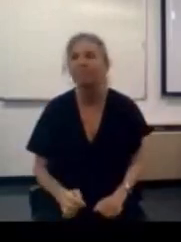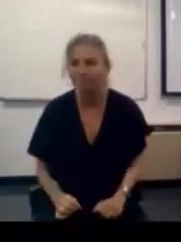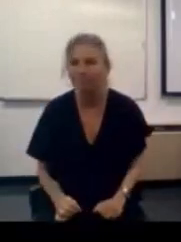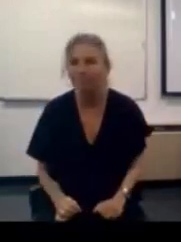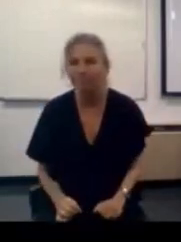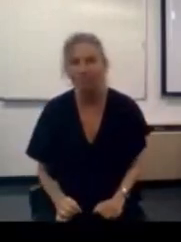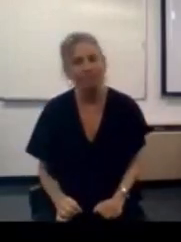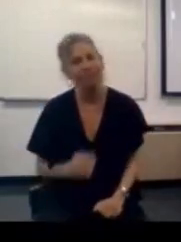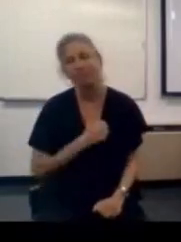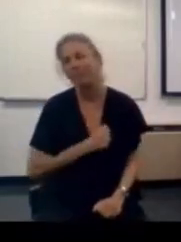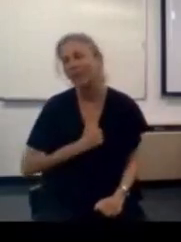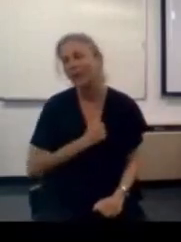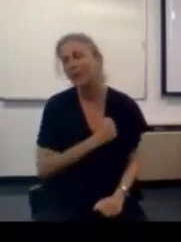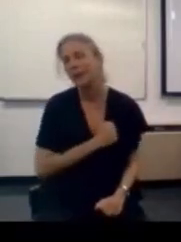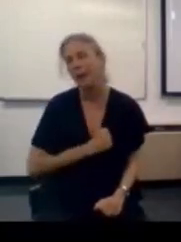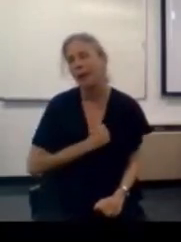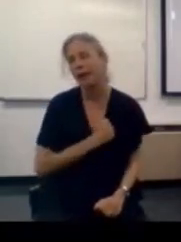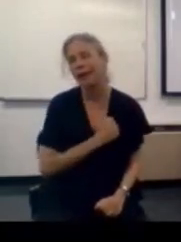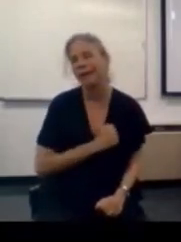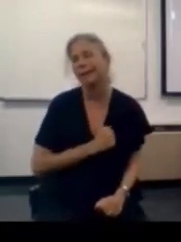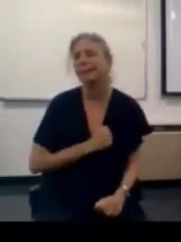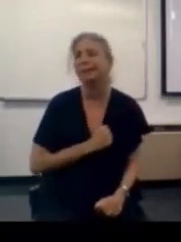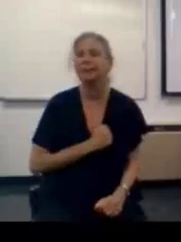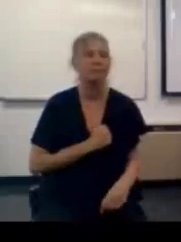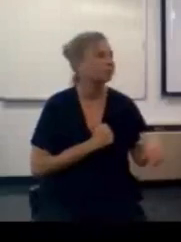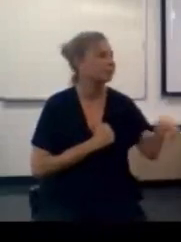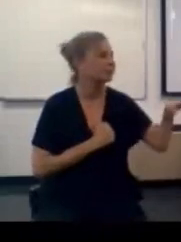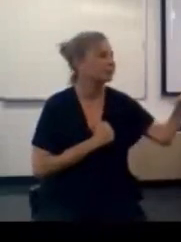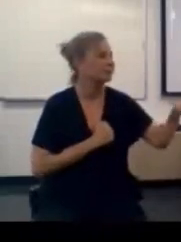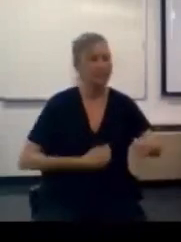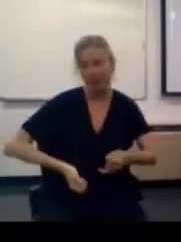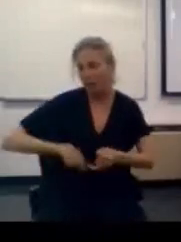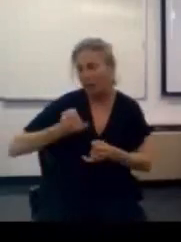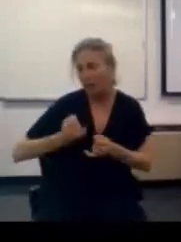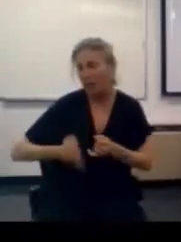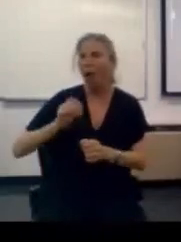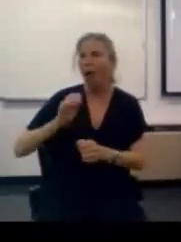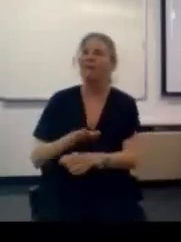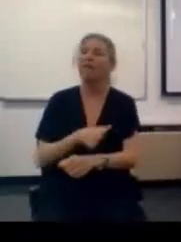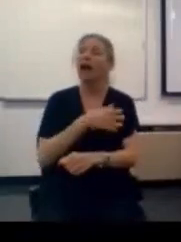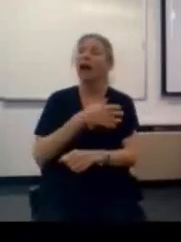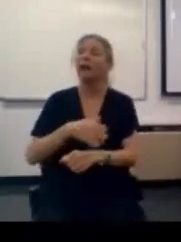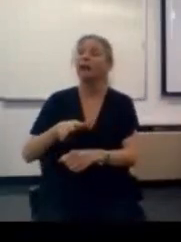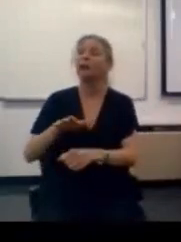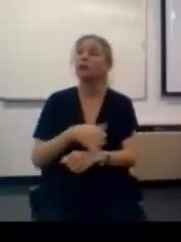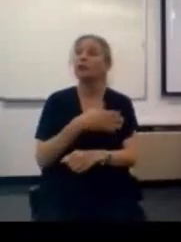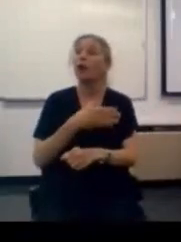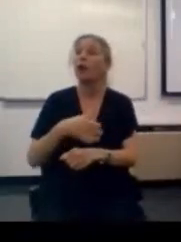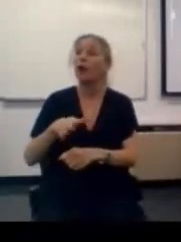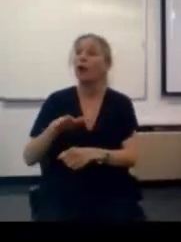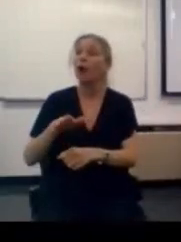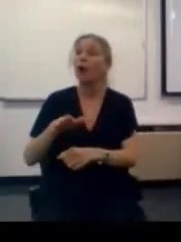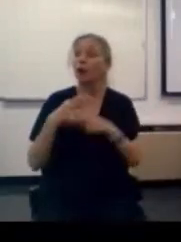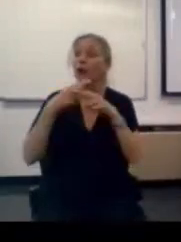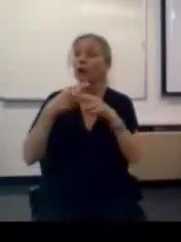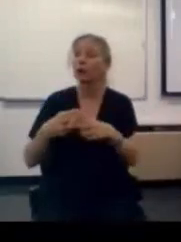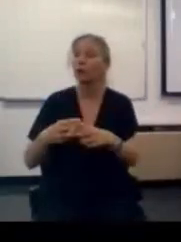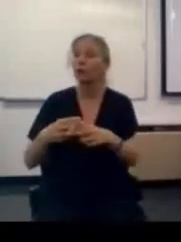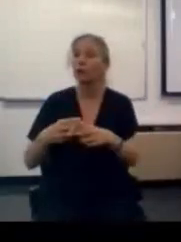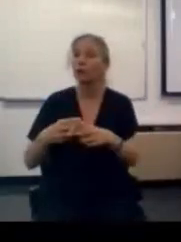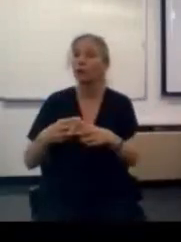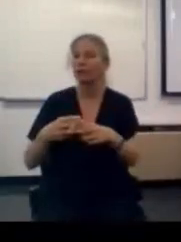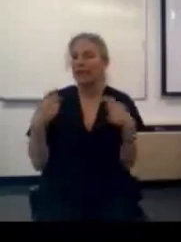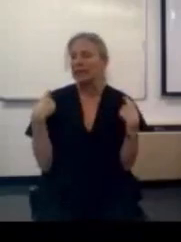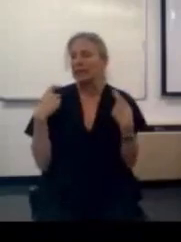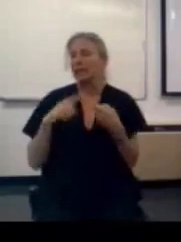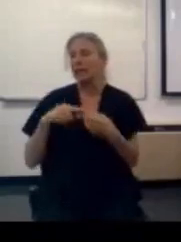circle with our final song. So Amanda and Rebecca will share a really empowering song, a favorite of